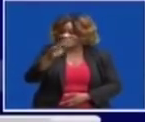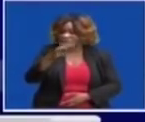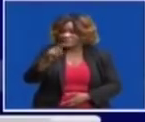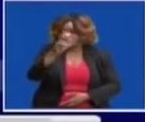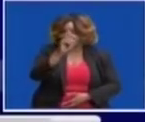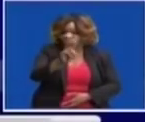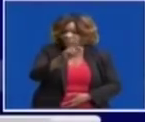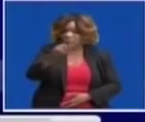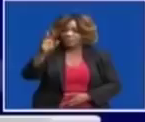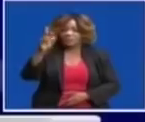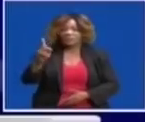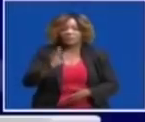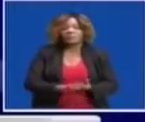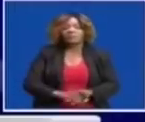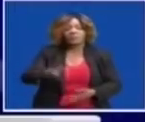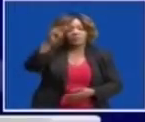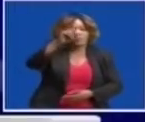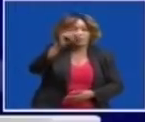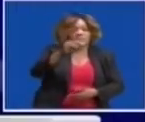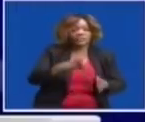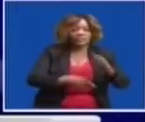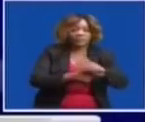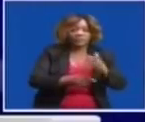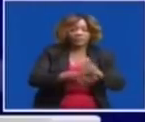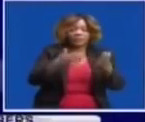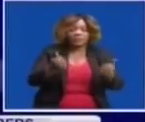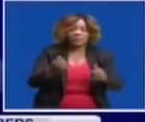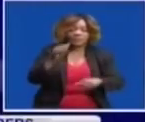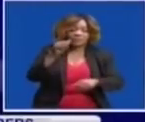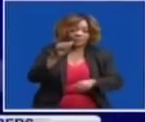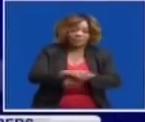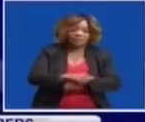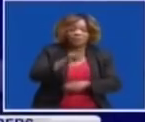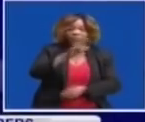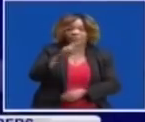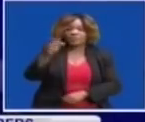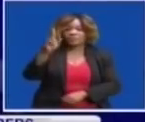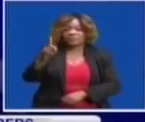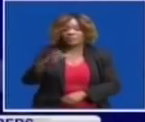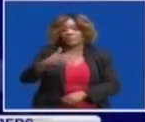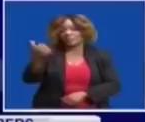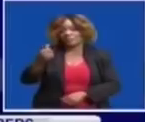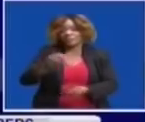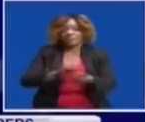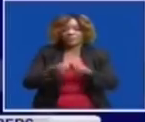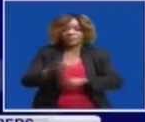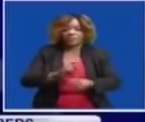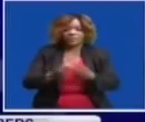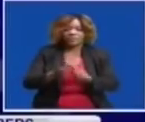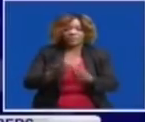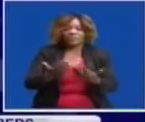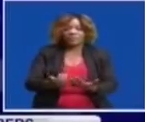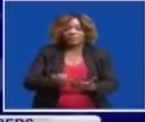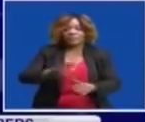Andola, Budcon beat newcomers Secute City by 2-0. In other Stream B games are played this afternoon. Powerful